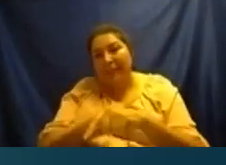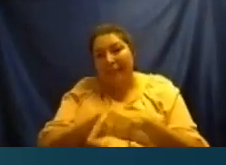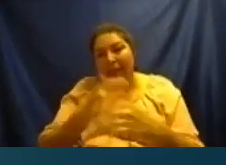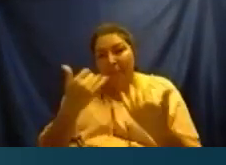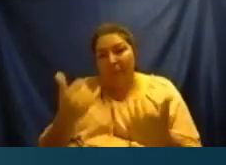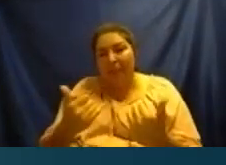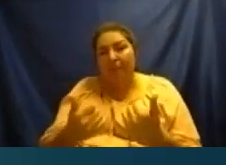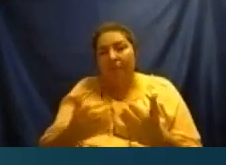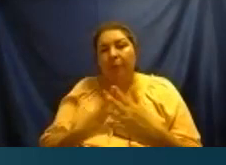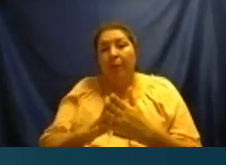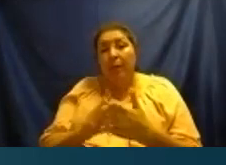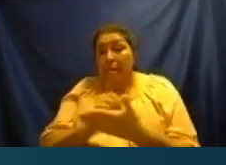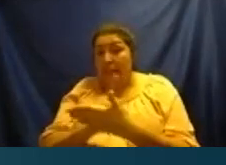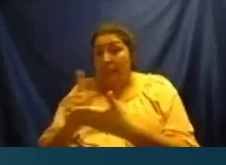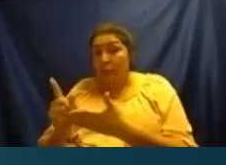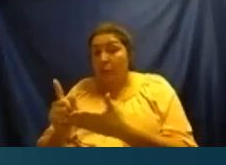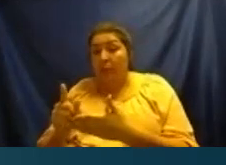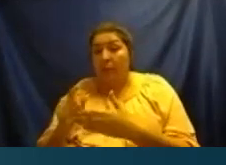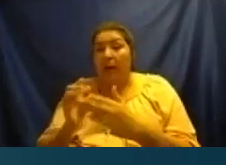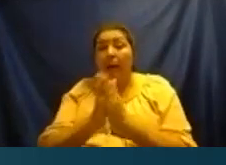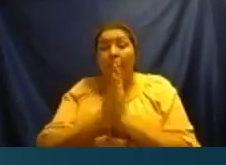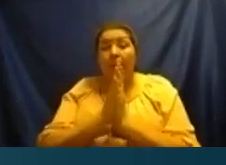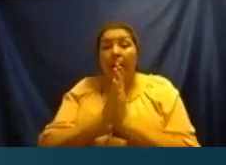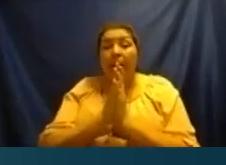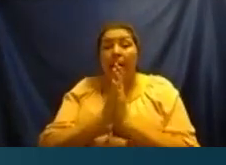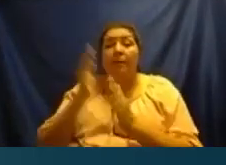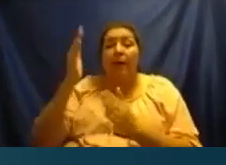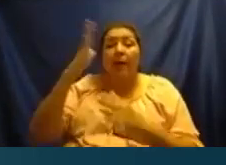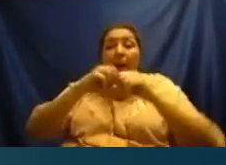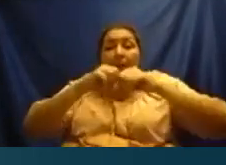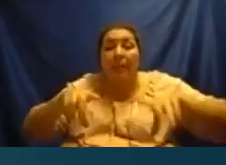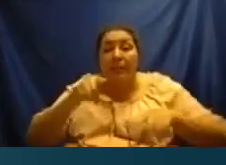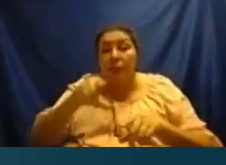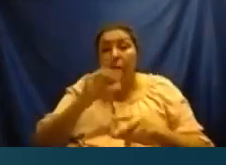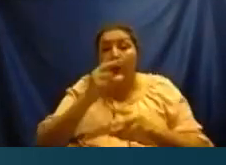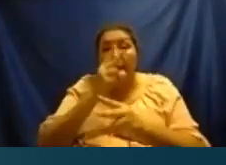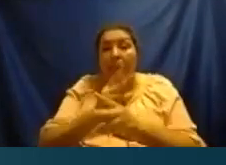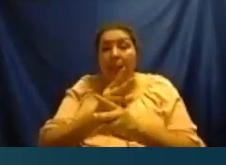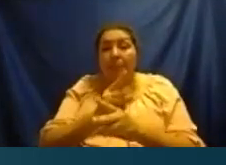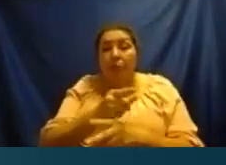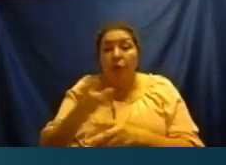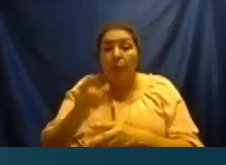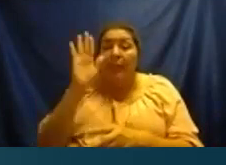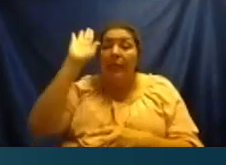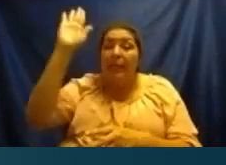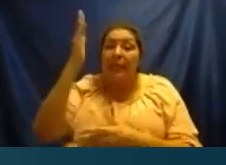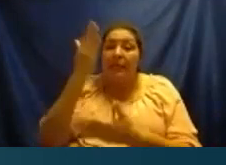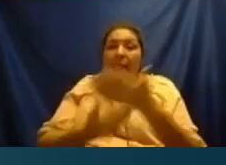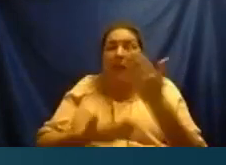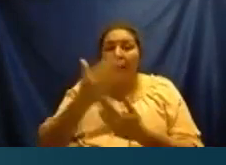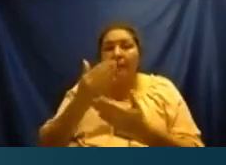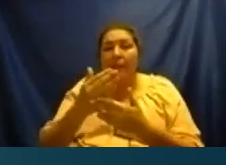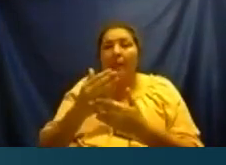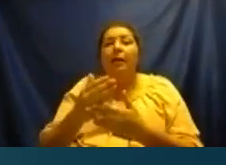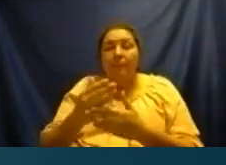During this next week, I pray that God blesses you and keeps you in his hands until next